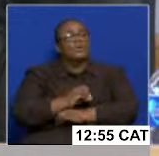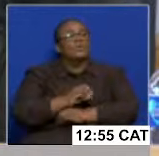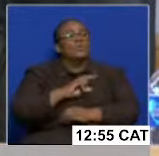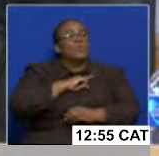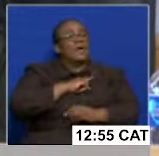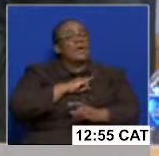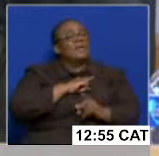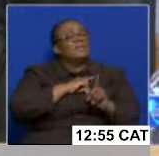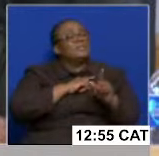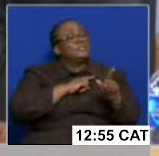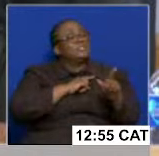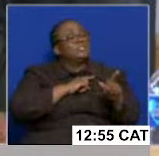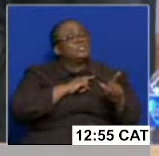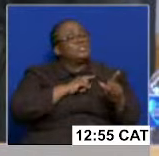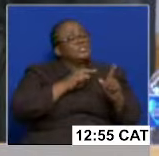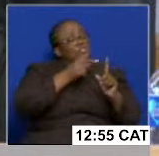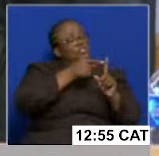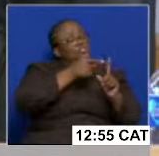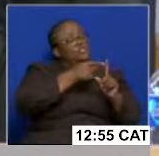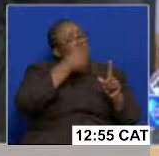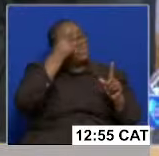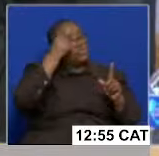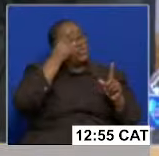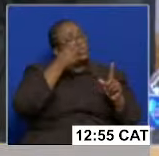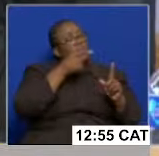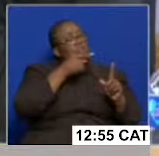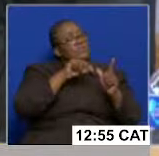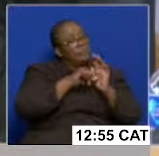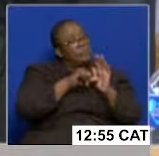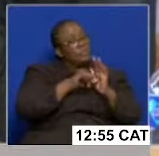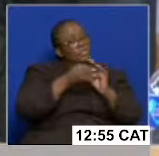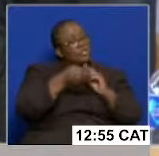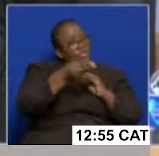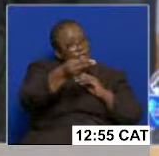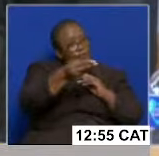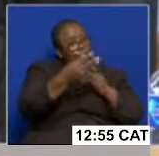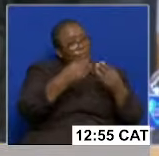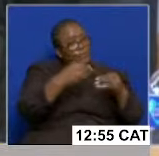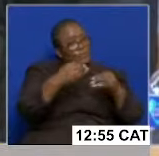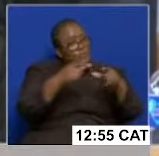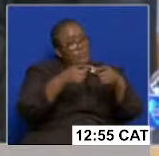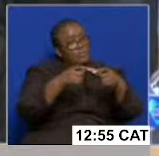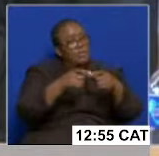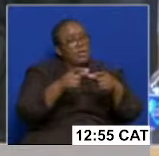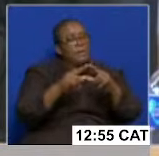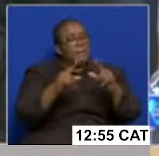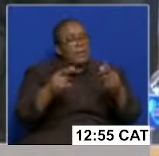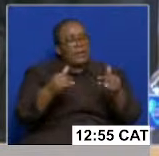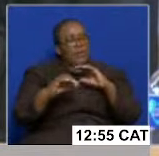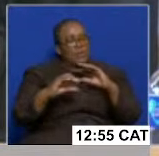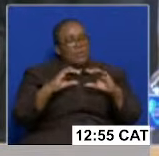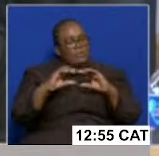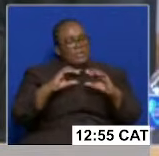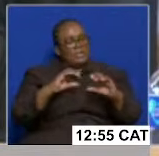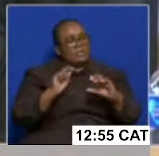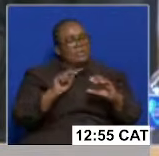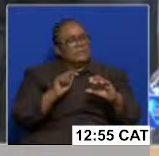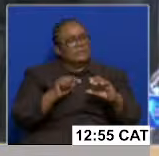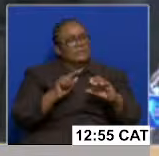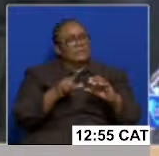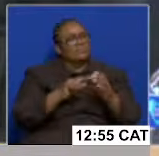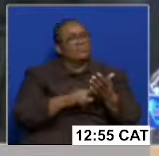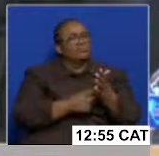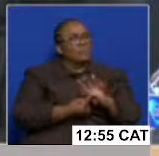business card. But then this communication and the latest that we are looking at now indicates or suggests, let me